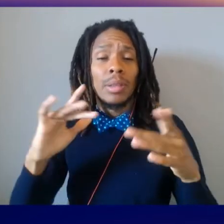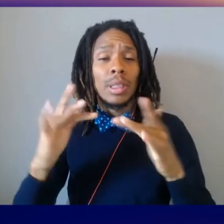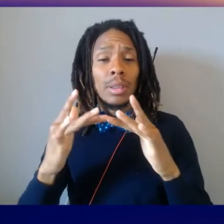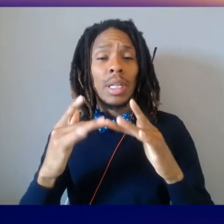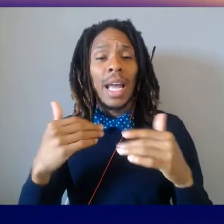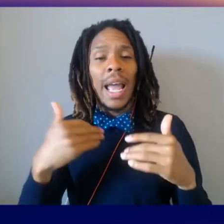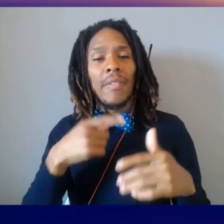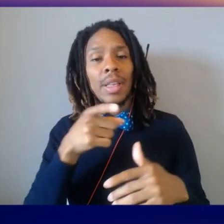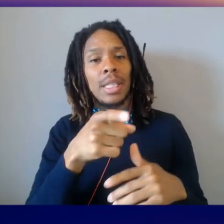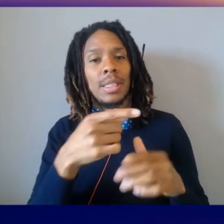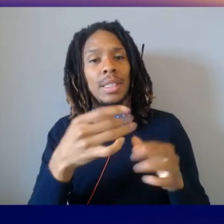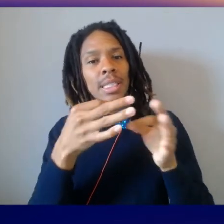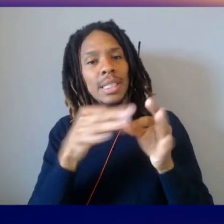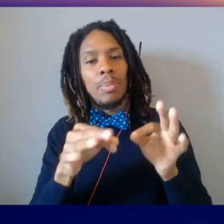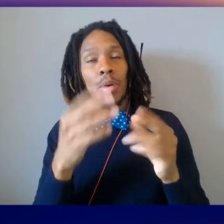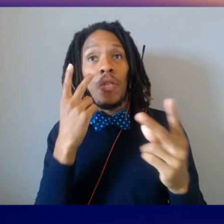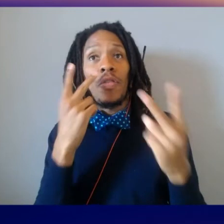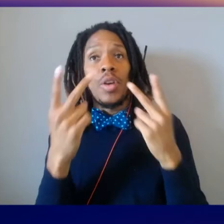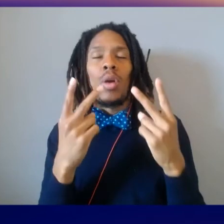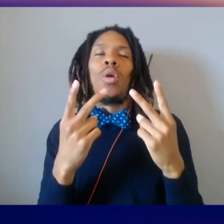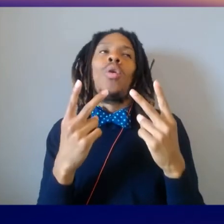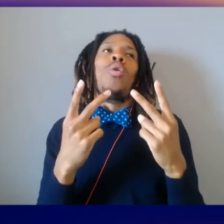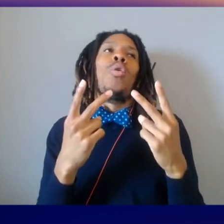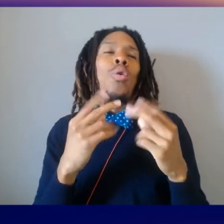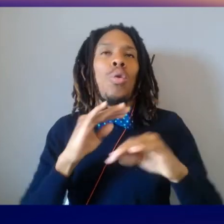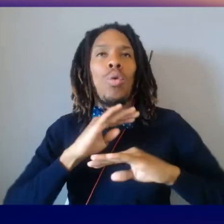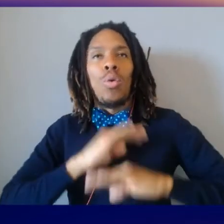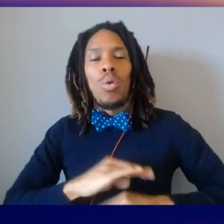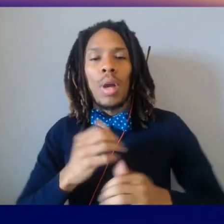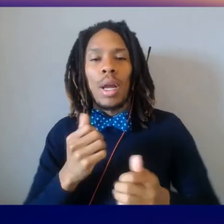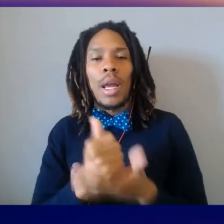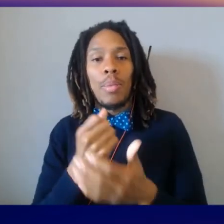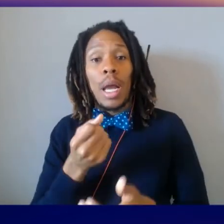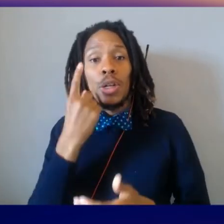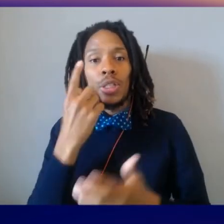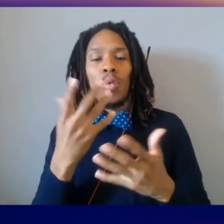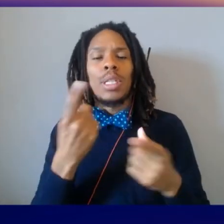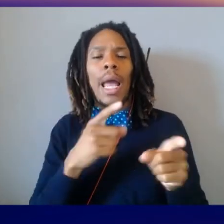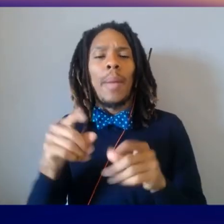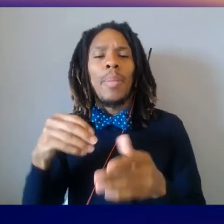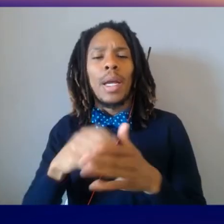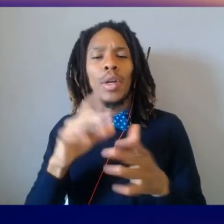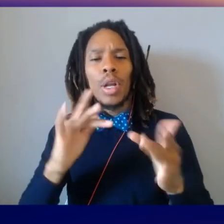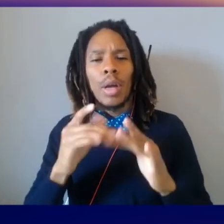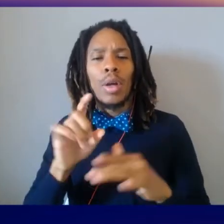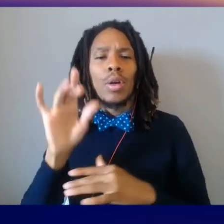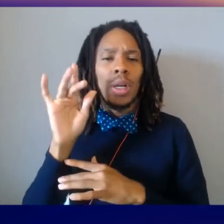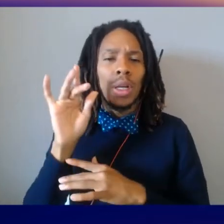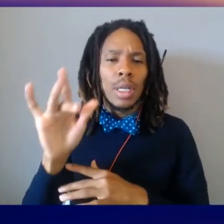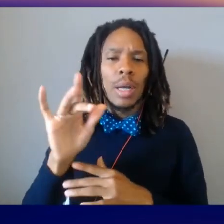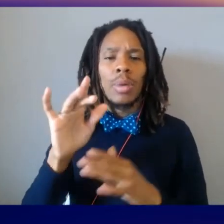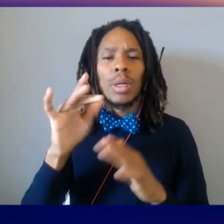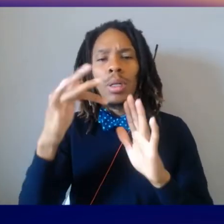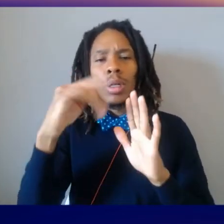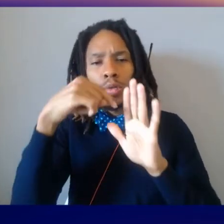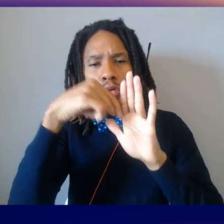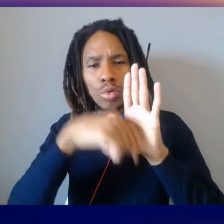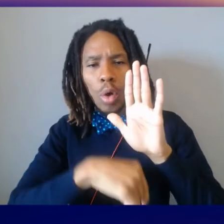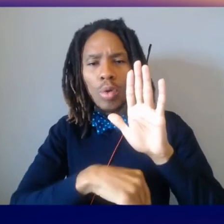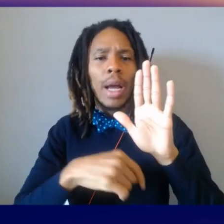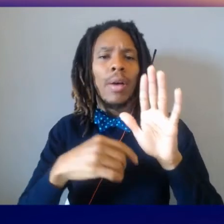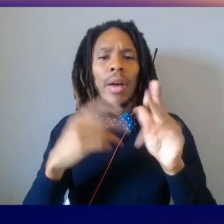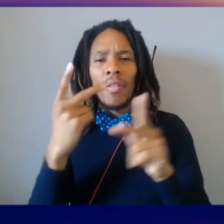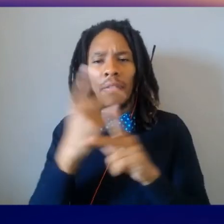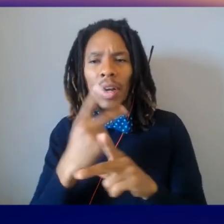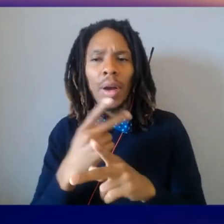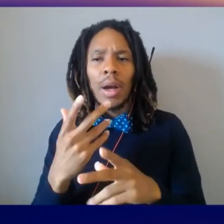simple view makes it really easy to understand what's in your network. And you can click and drill down and exactly figure out Yeah,